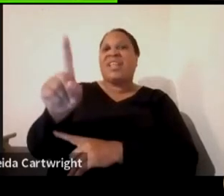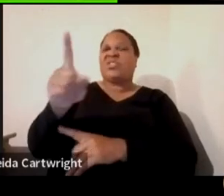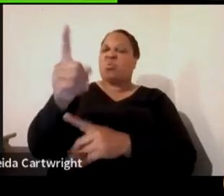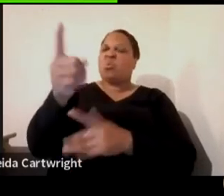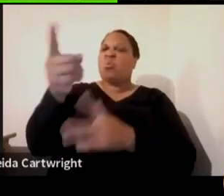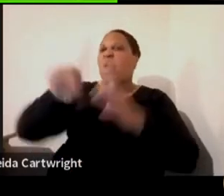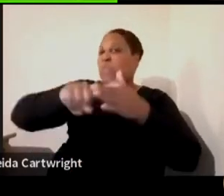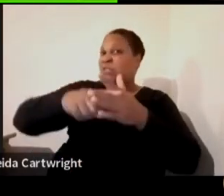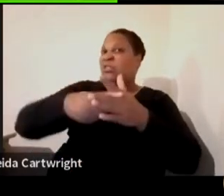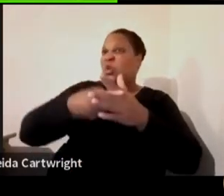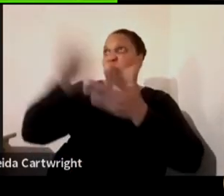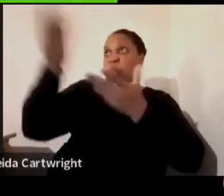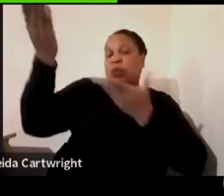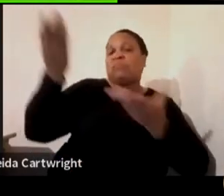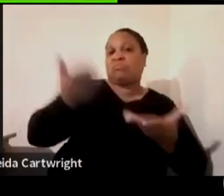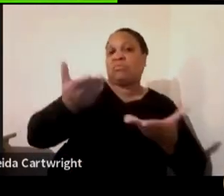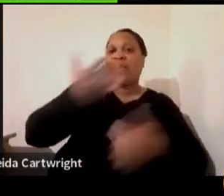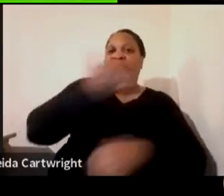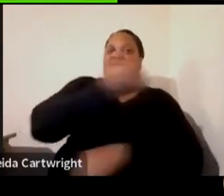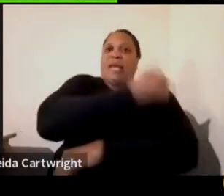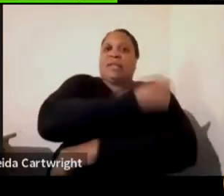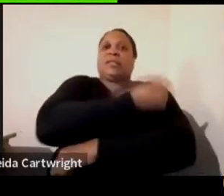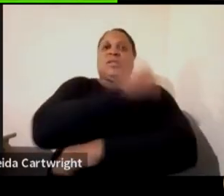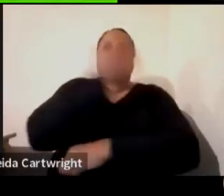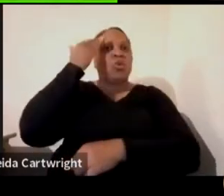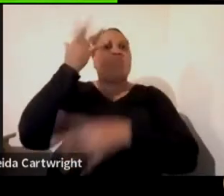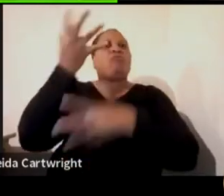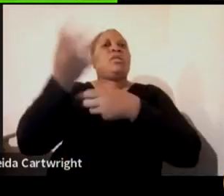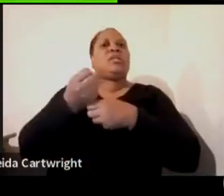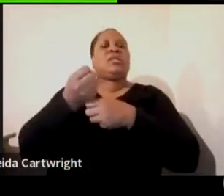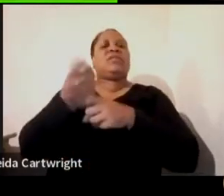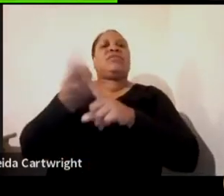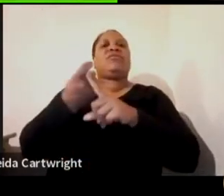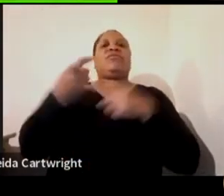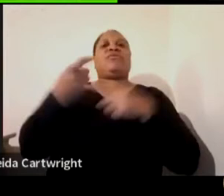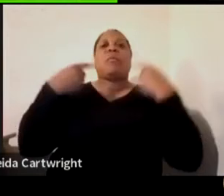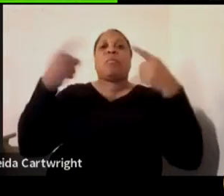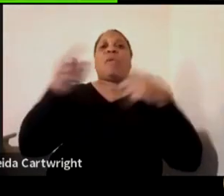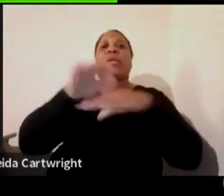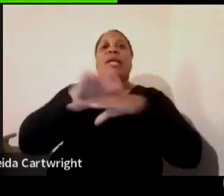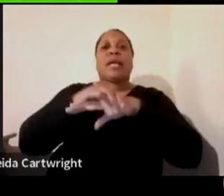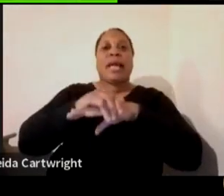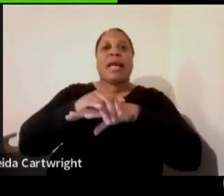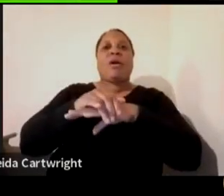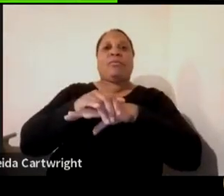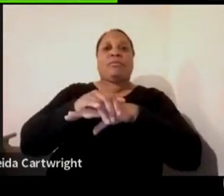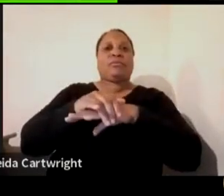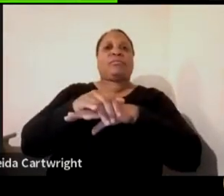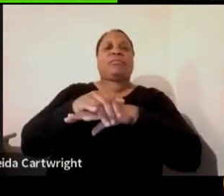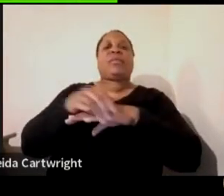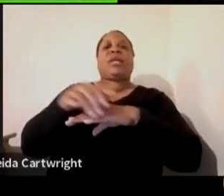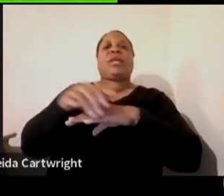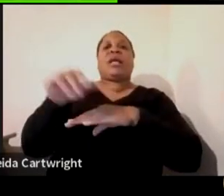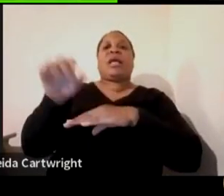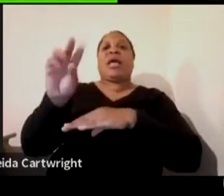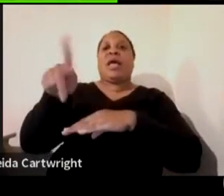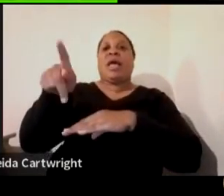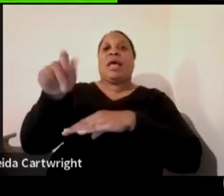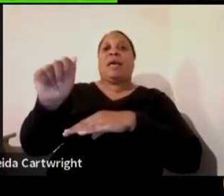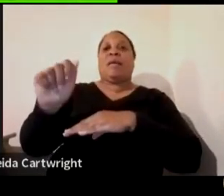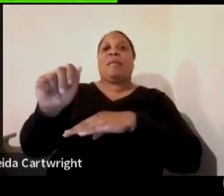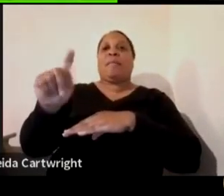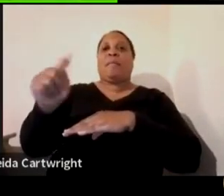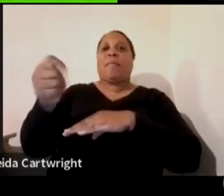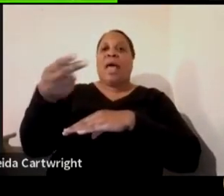you would be aware that we receive vaccines from public health through the Public Health England pathway. So those are the two pathways